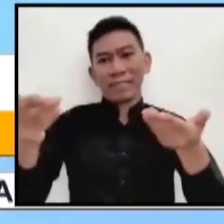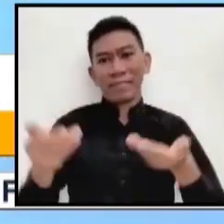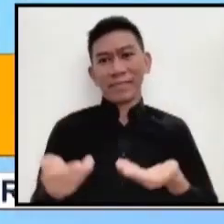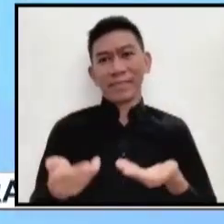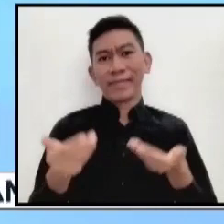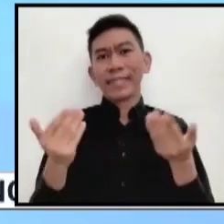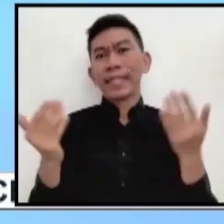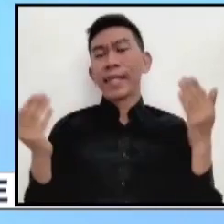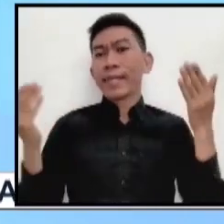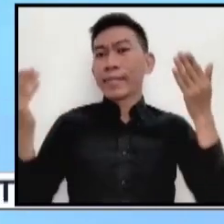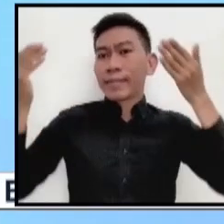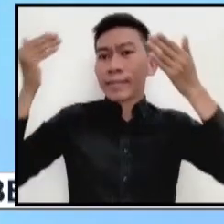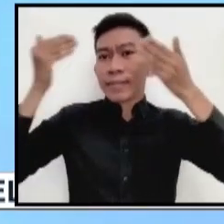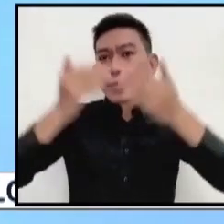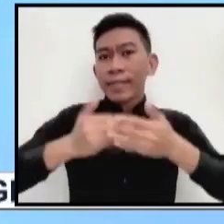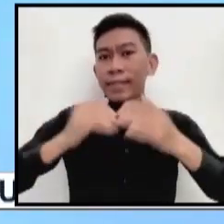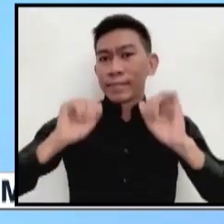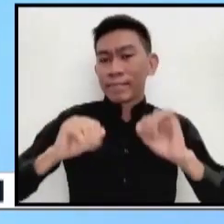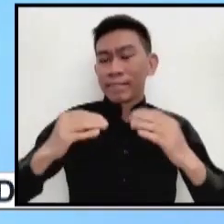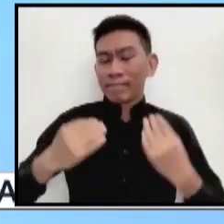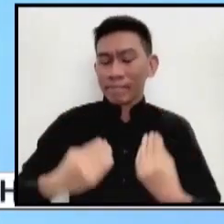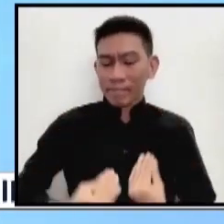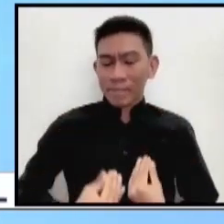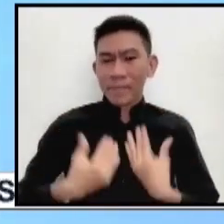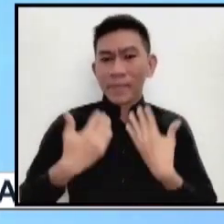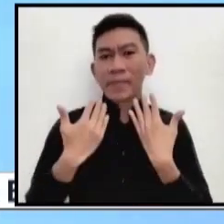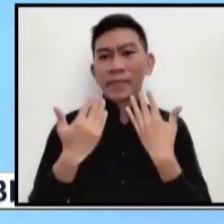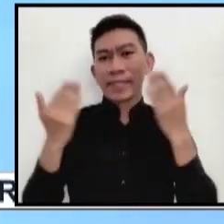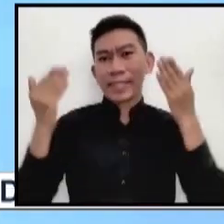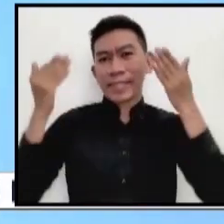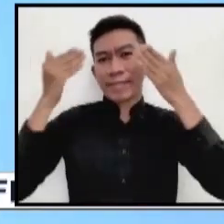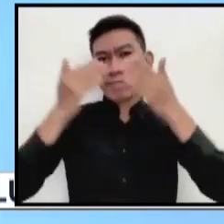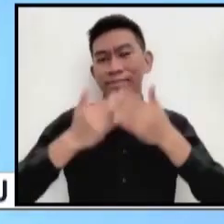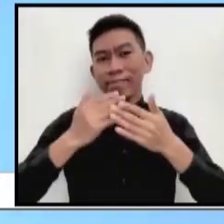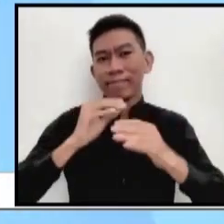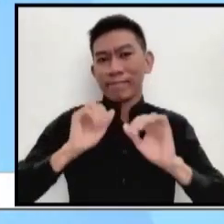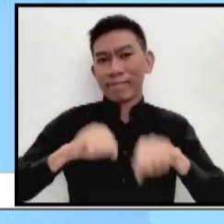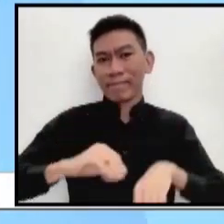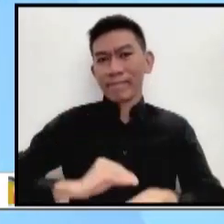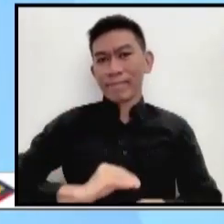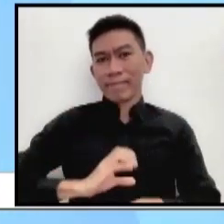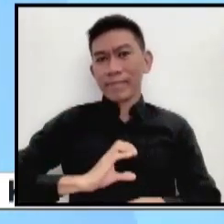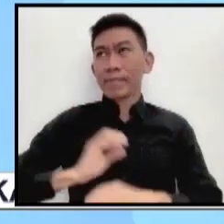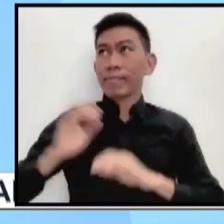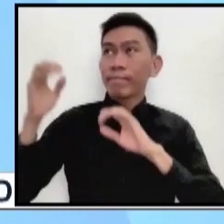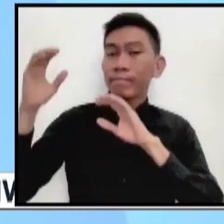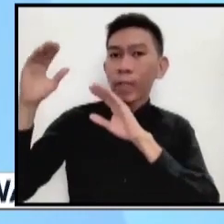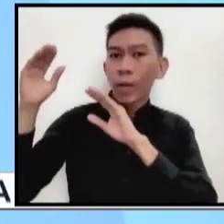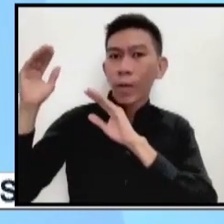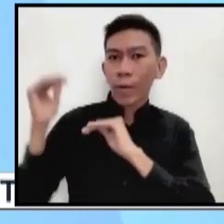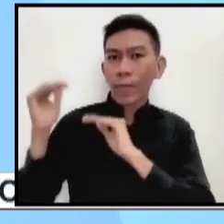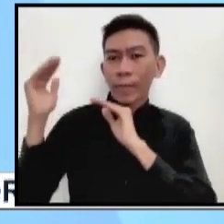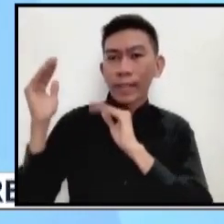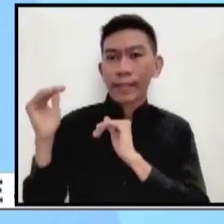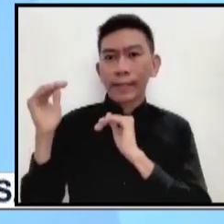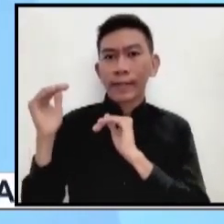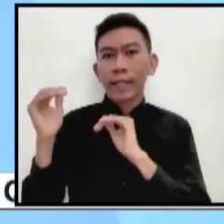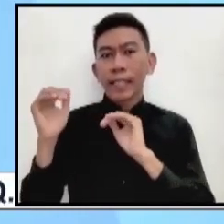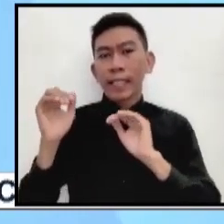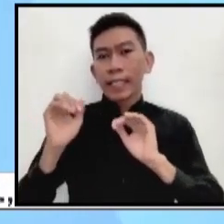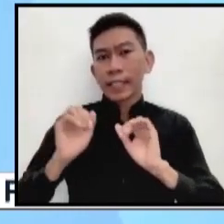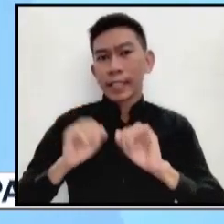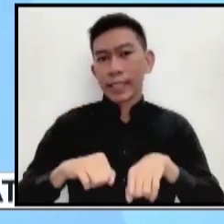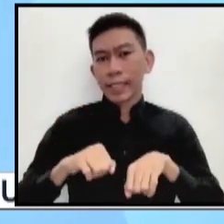of inspiration, isang gabi ng inspirasyon, ng pag-asa, and just to be able to feel right deep inside